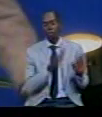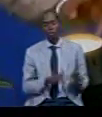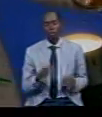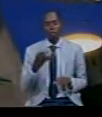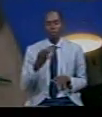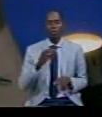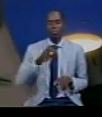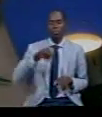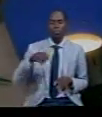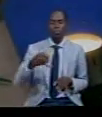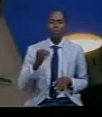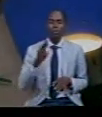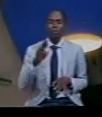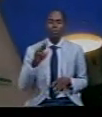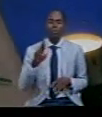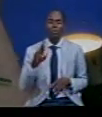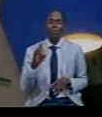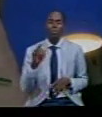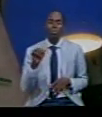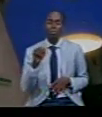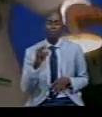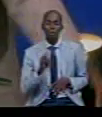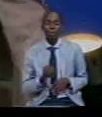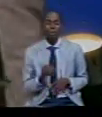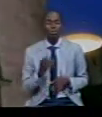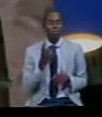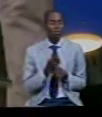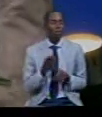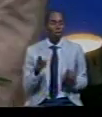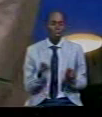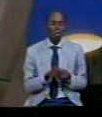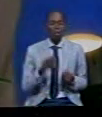just like Naaman, he was given the word seven for perfection.